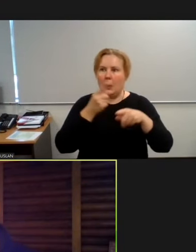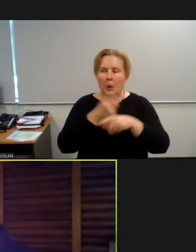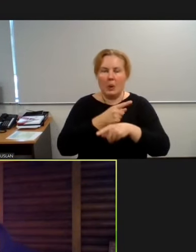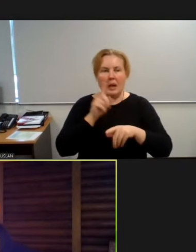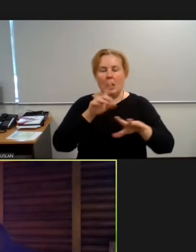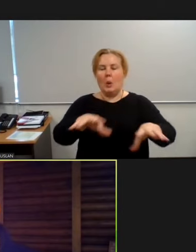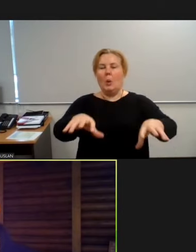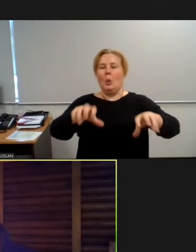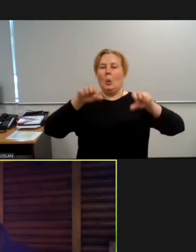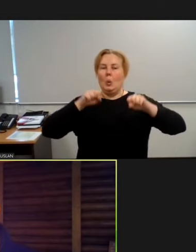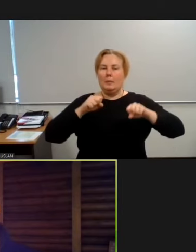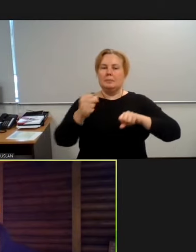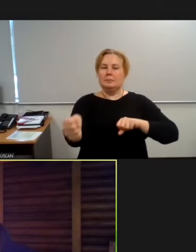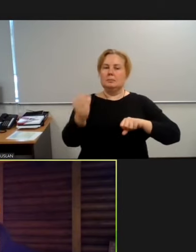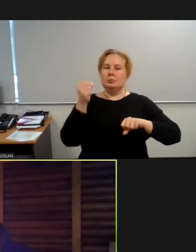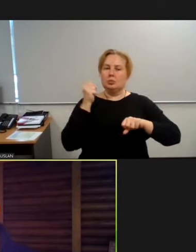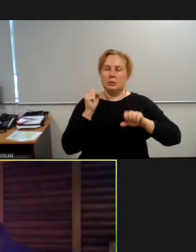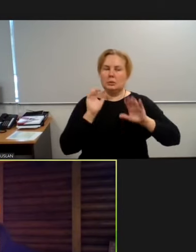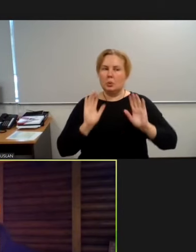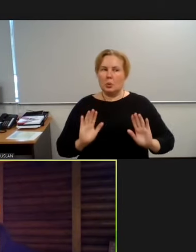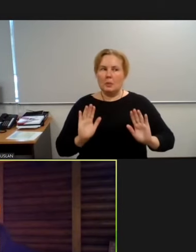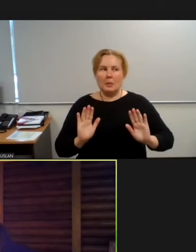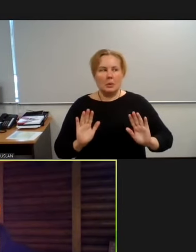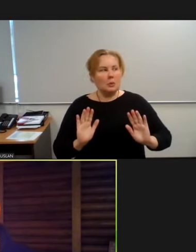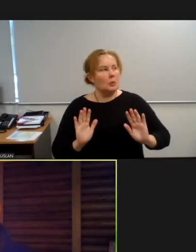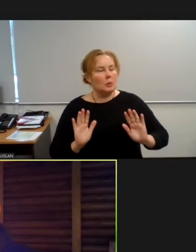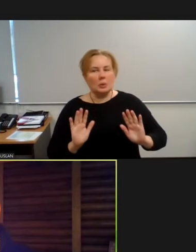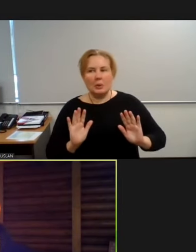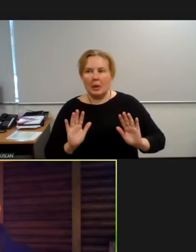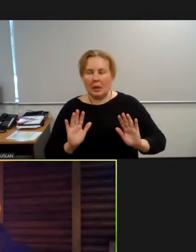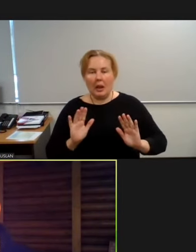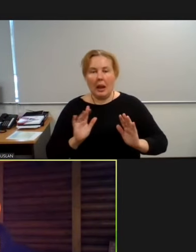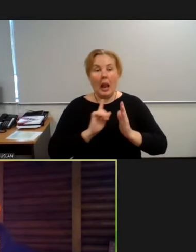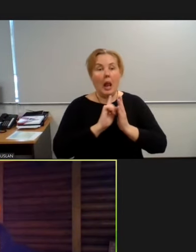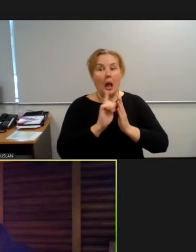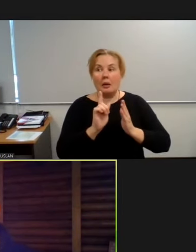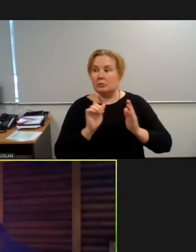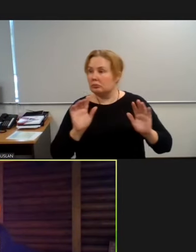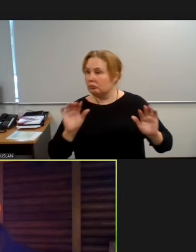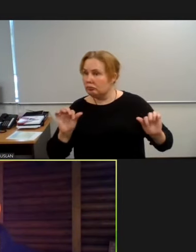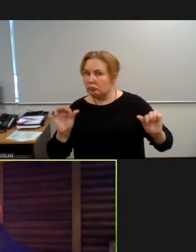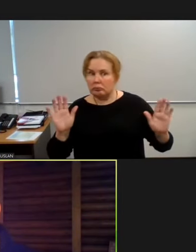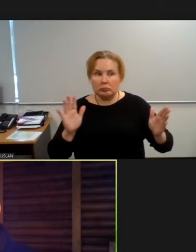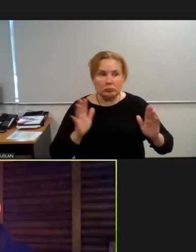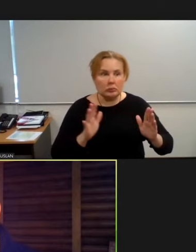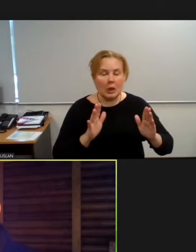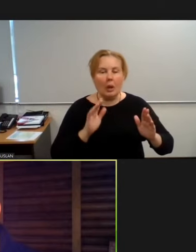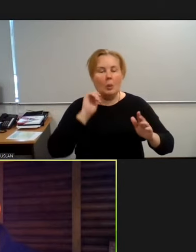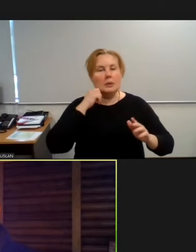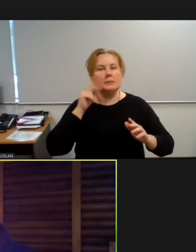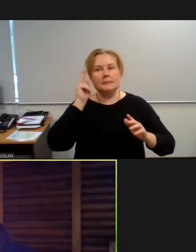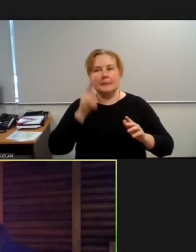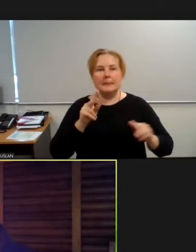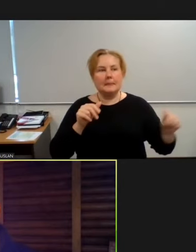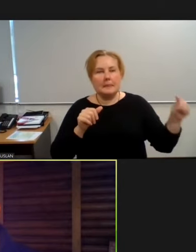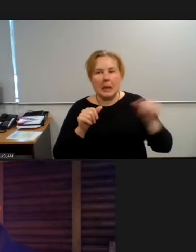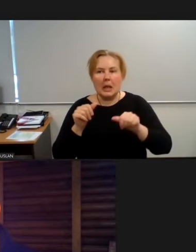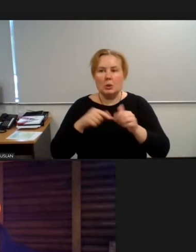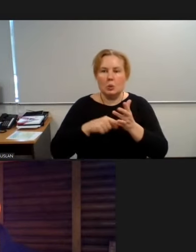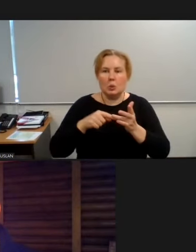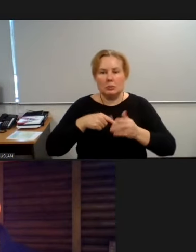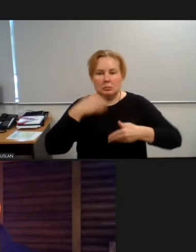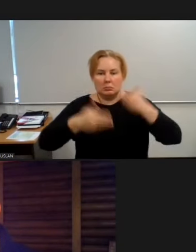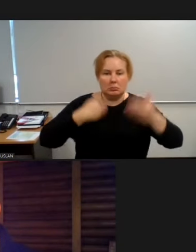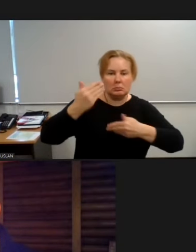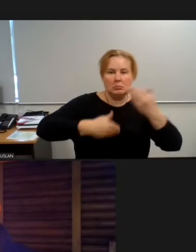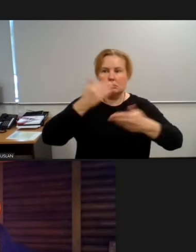I think it's a good idea to start thinking, look before you leap sort of scenarios. Thanks,